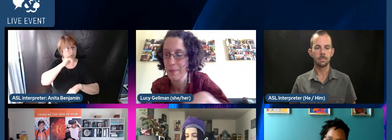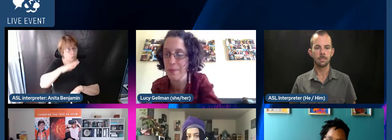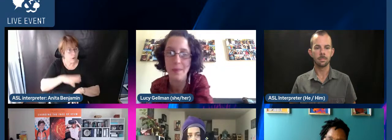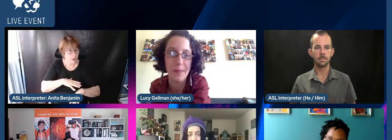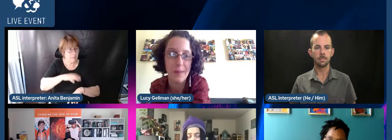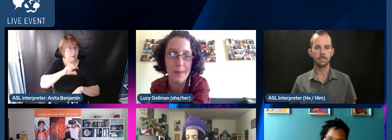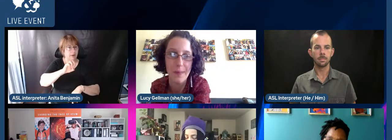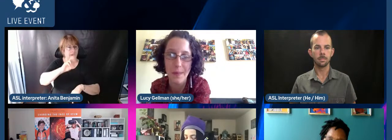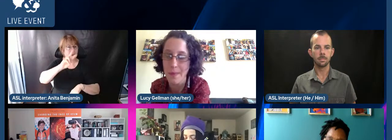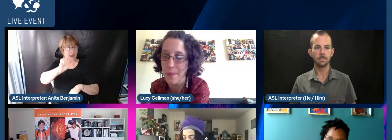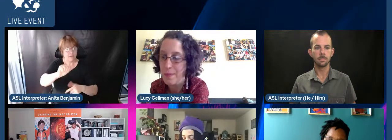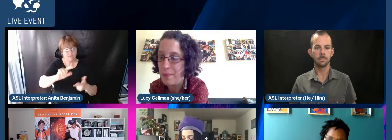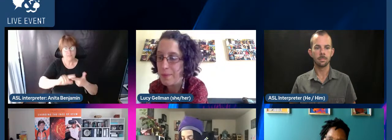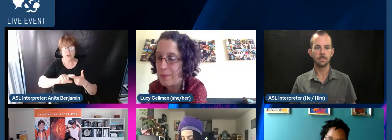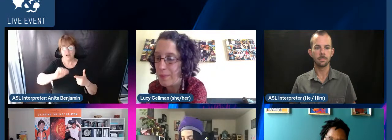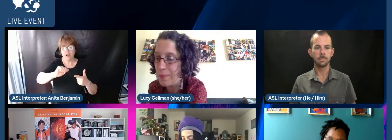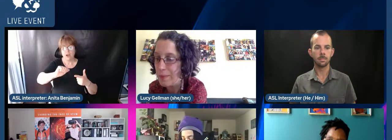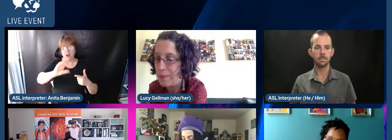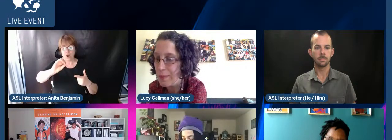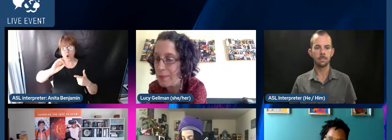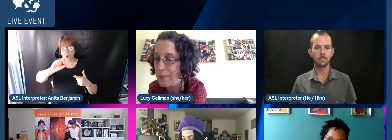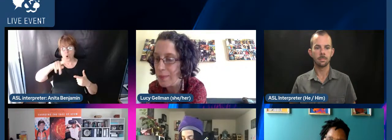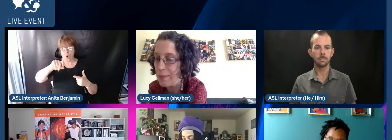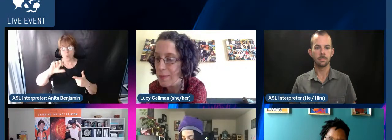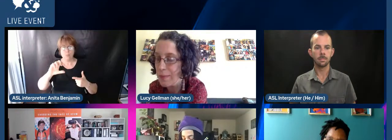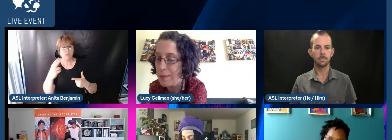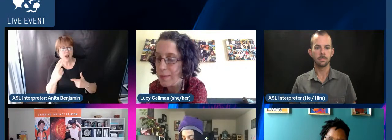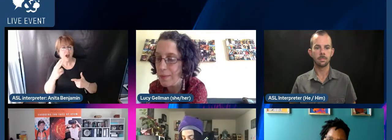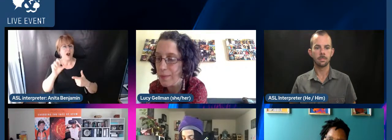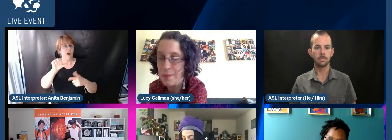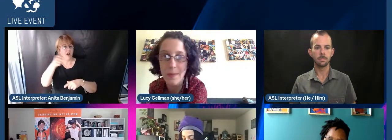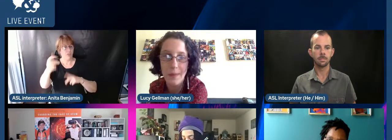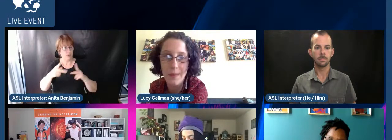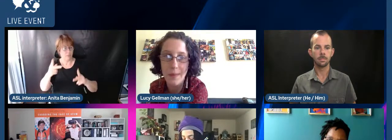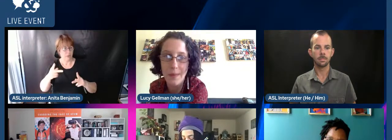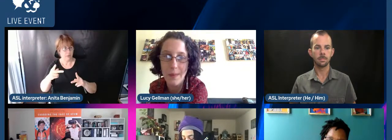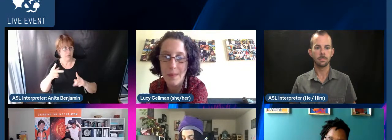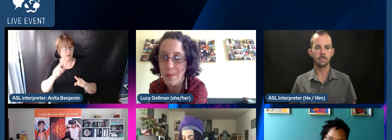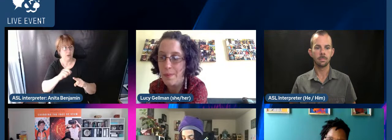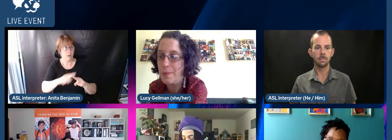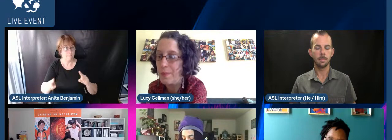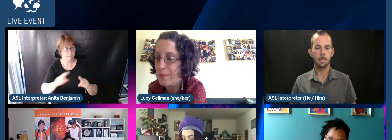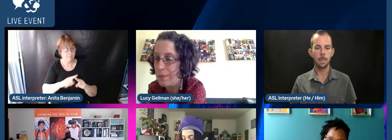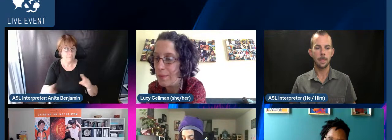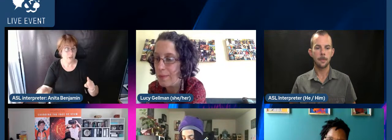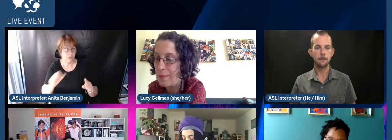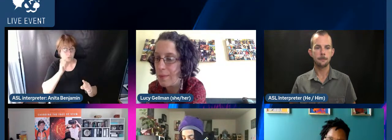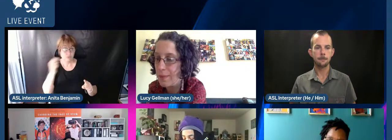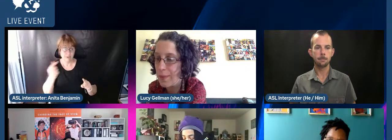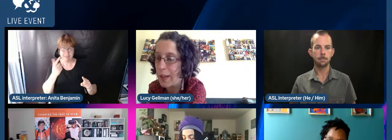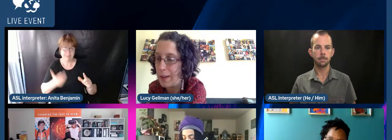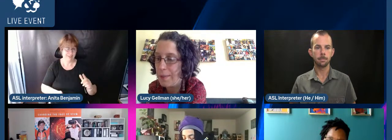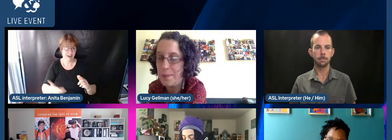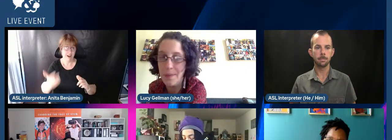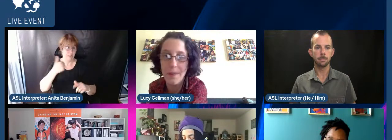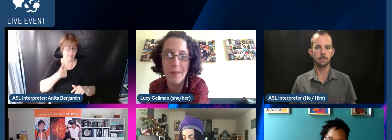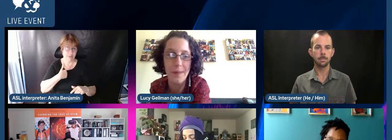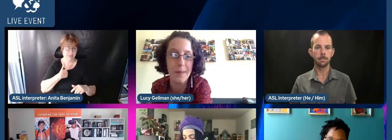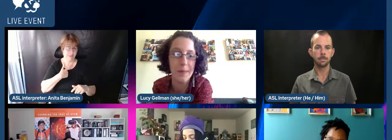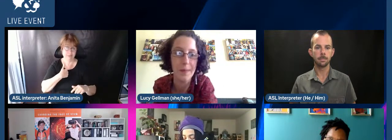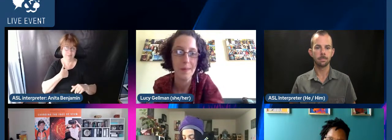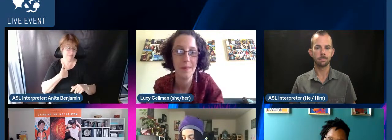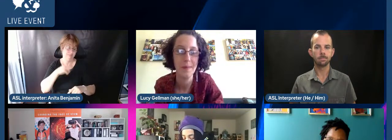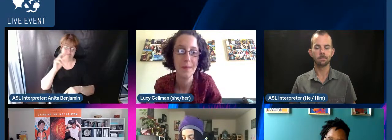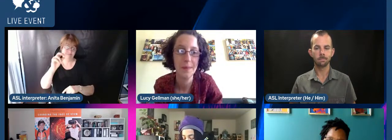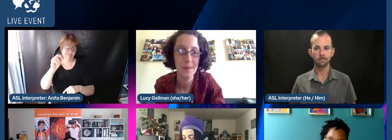and Oprah can put behind the camera, but nobody's put a quadriplegic woman behind that camera. Yeah. Right?